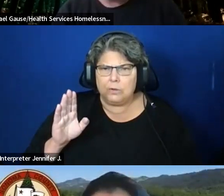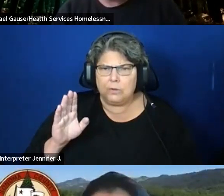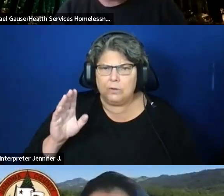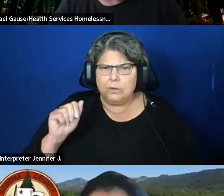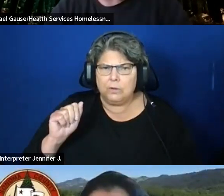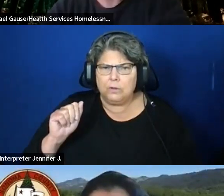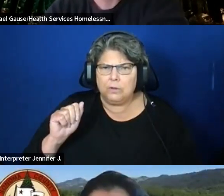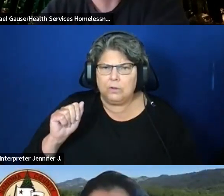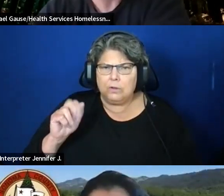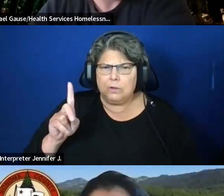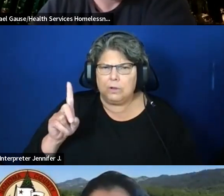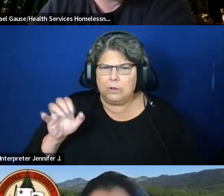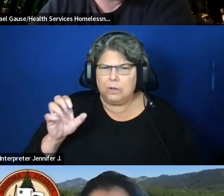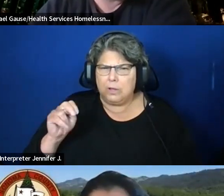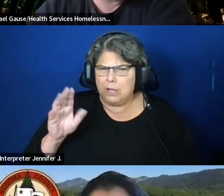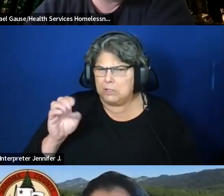audience.